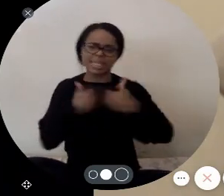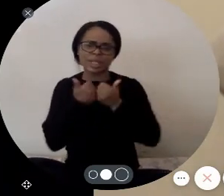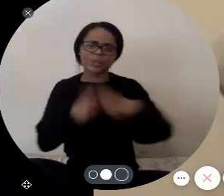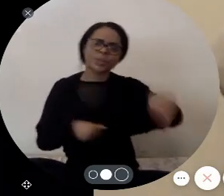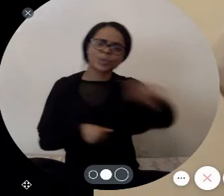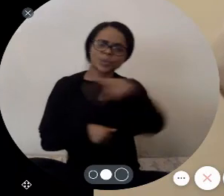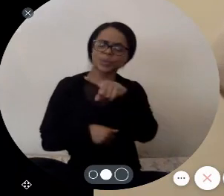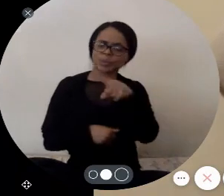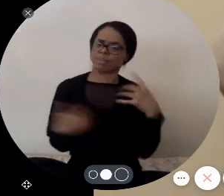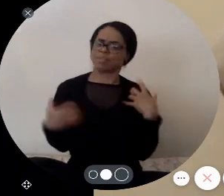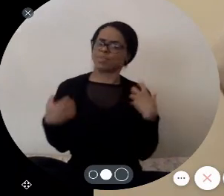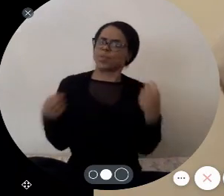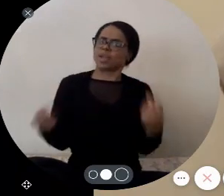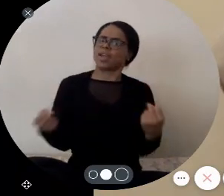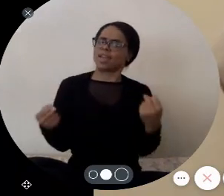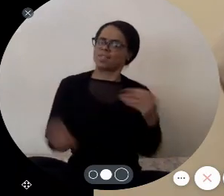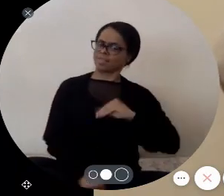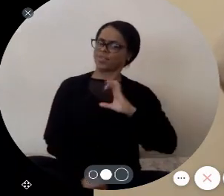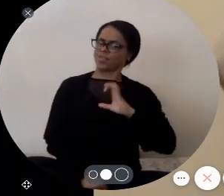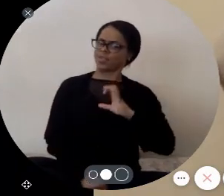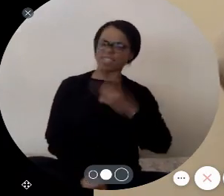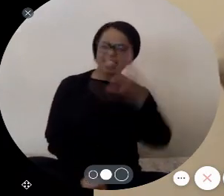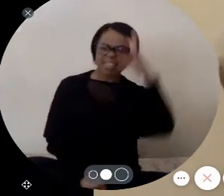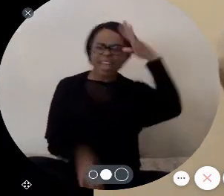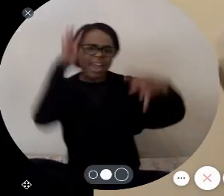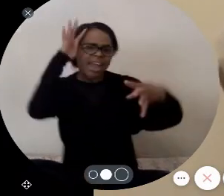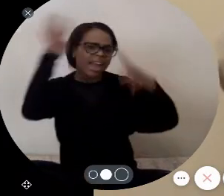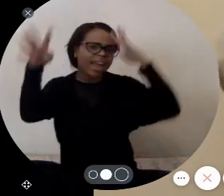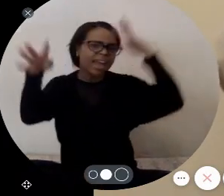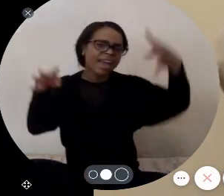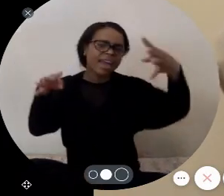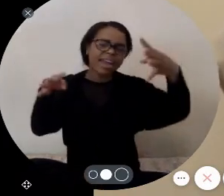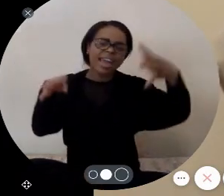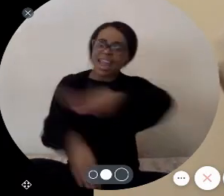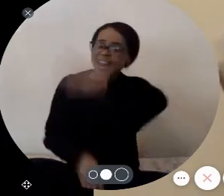have courage, and to think in creative ways, and never, ever let anyone